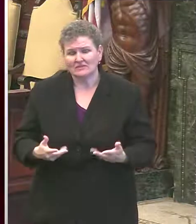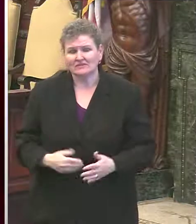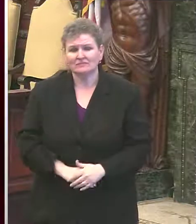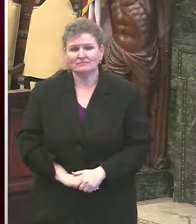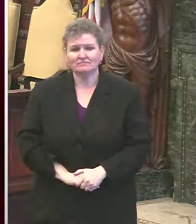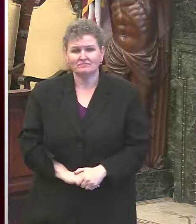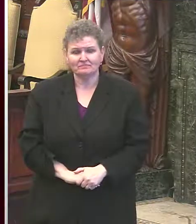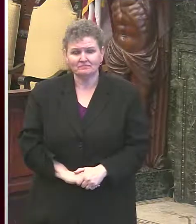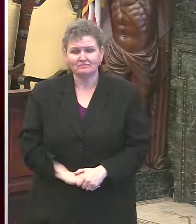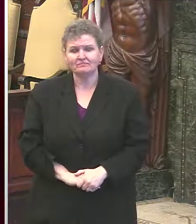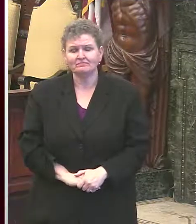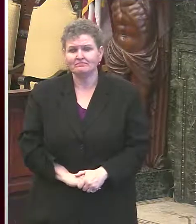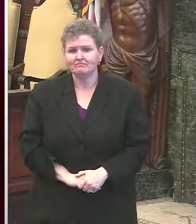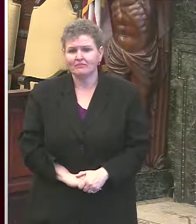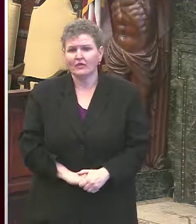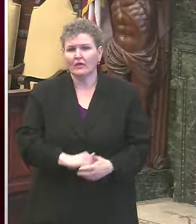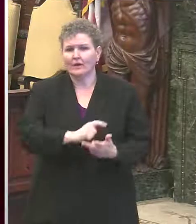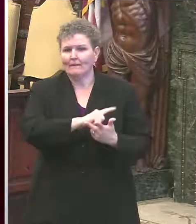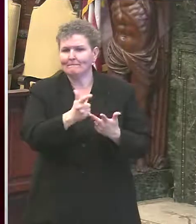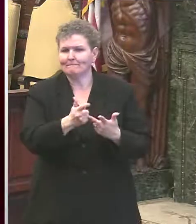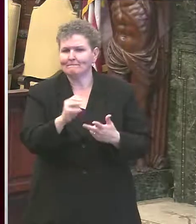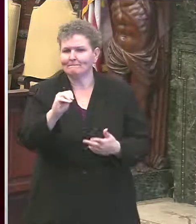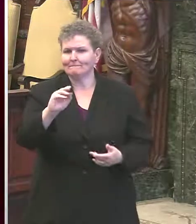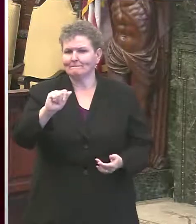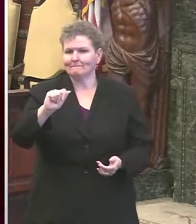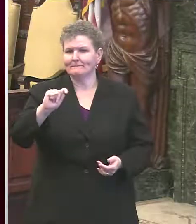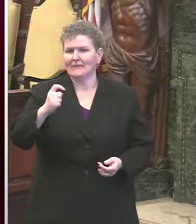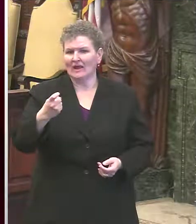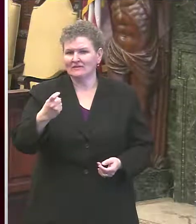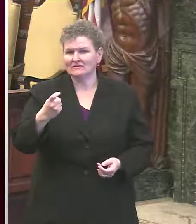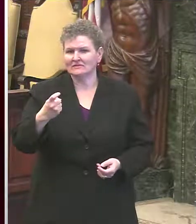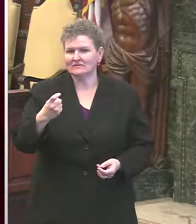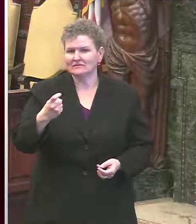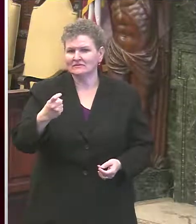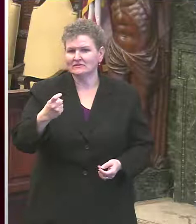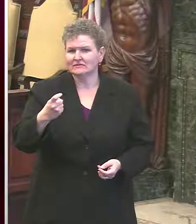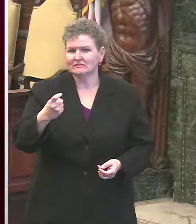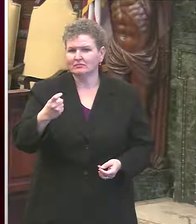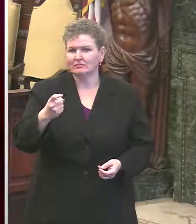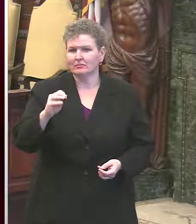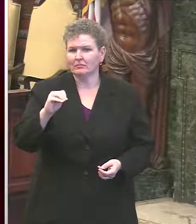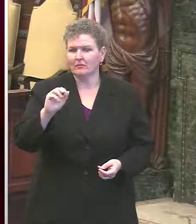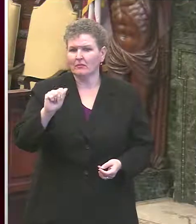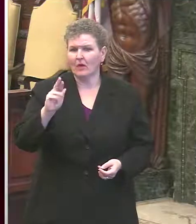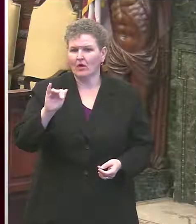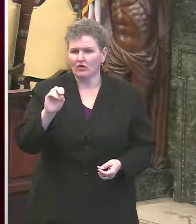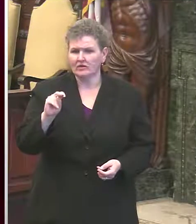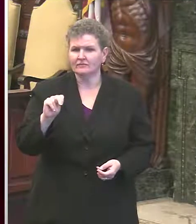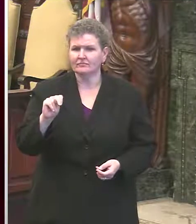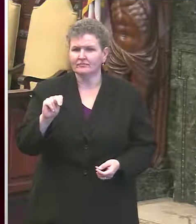Sean. Next up, I have Max Marin from Billy Penn. Max, you can go ahead and unmute.